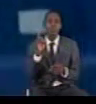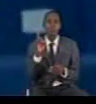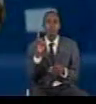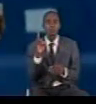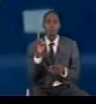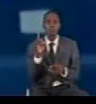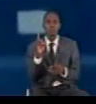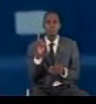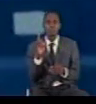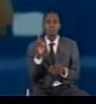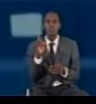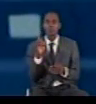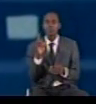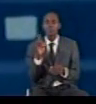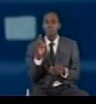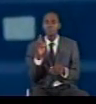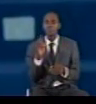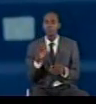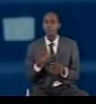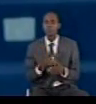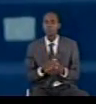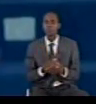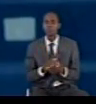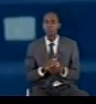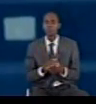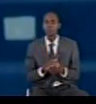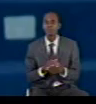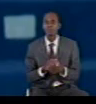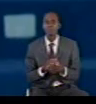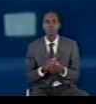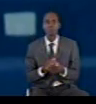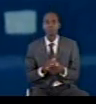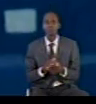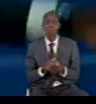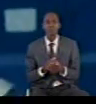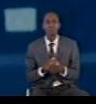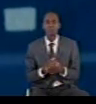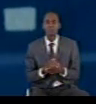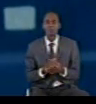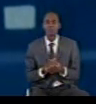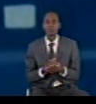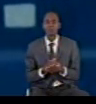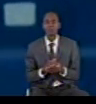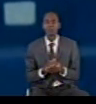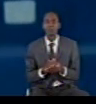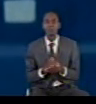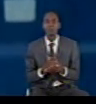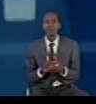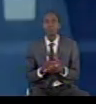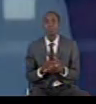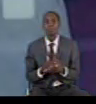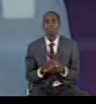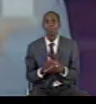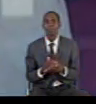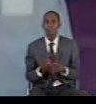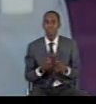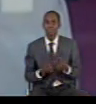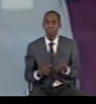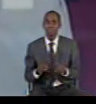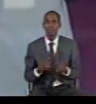Out of the mundane to where I'm ordained, for things that